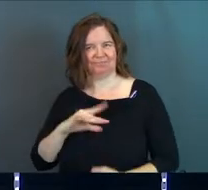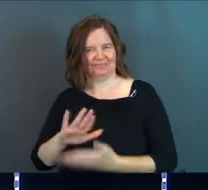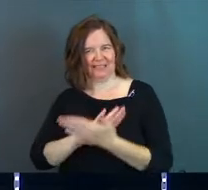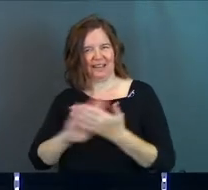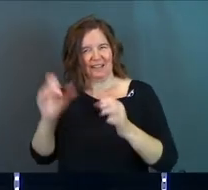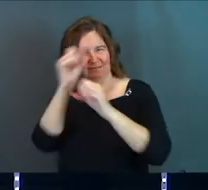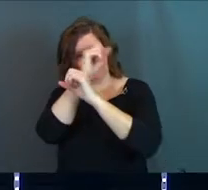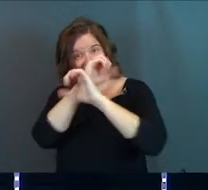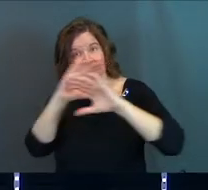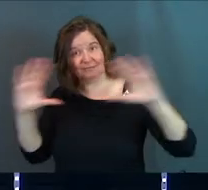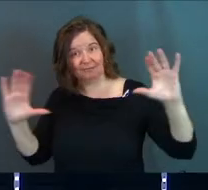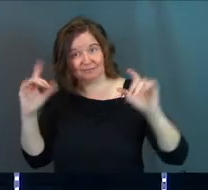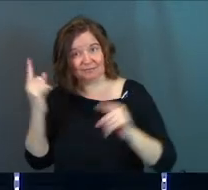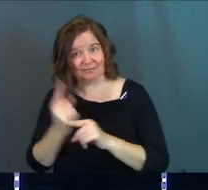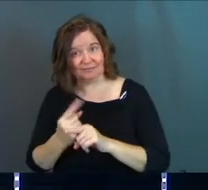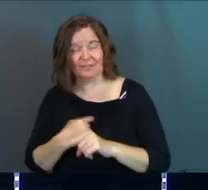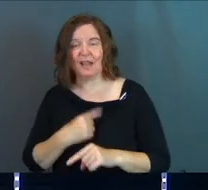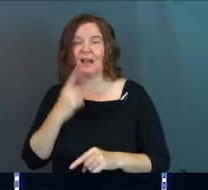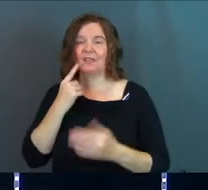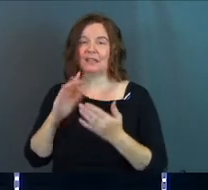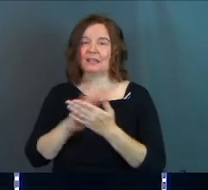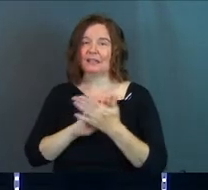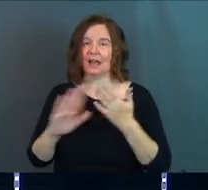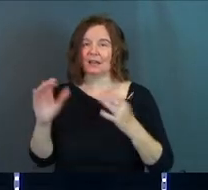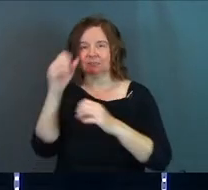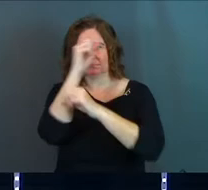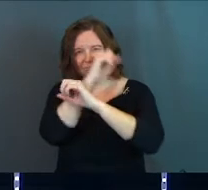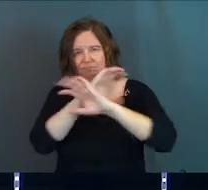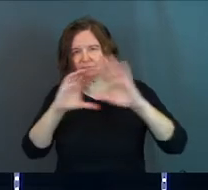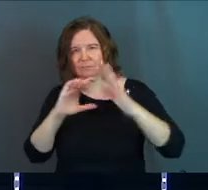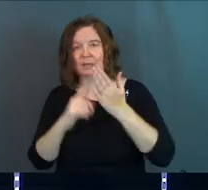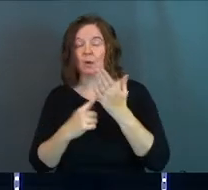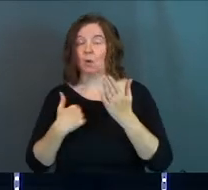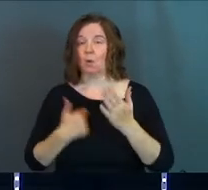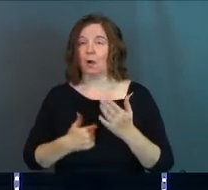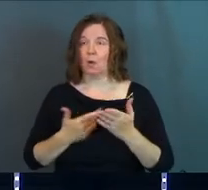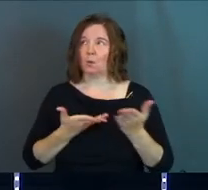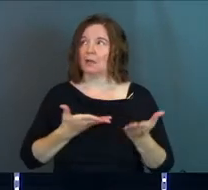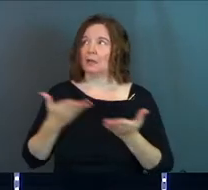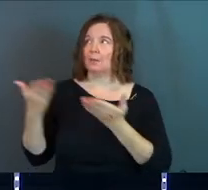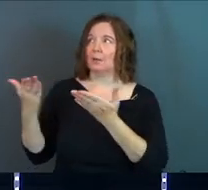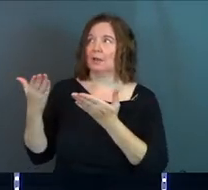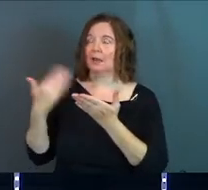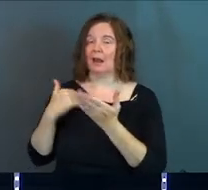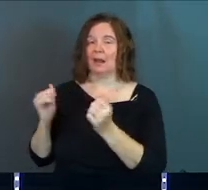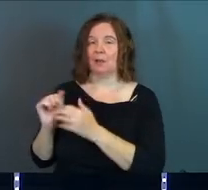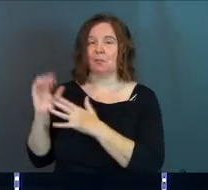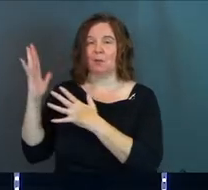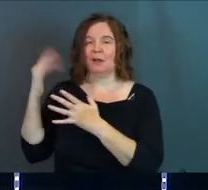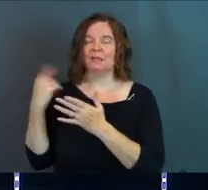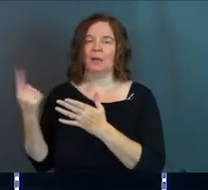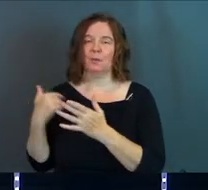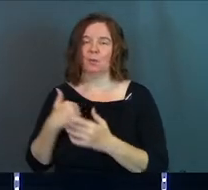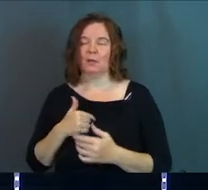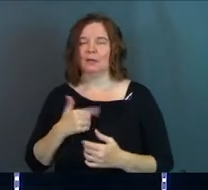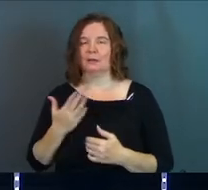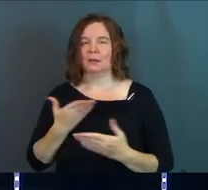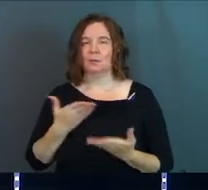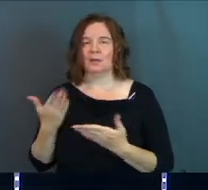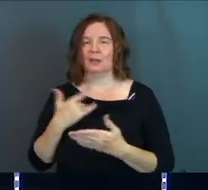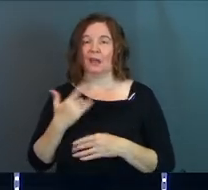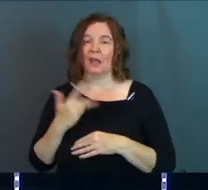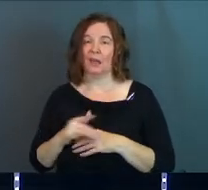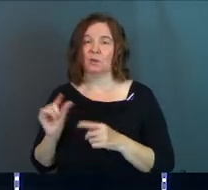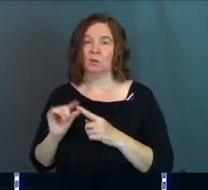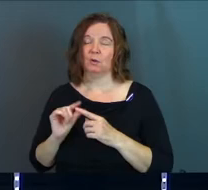picture? I think it's a nicer picture than sometimes what we bring to God in our praise. Sometimes we'll bring God